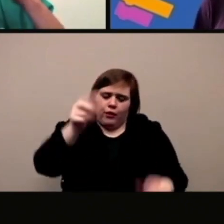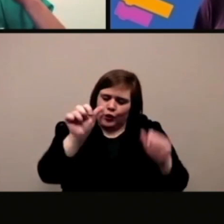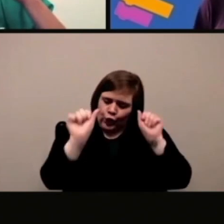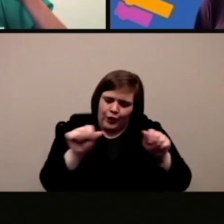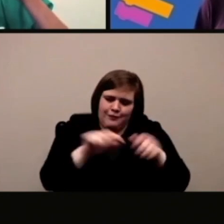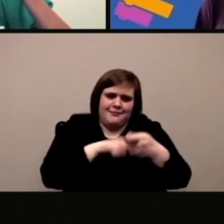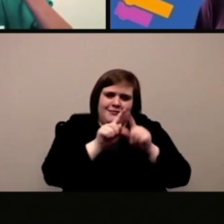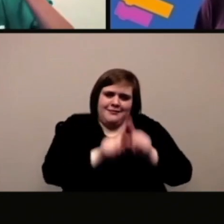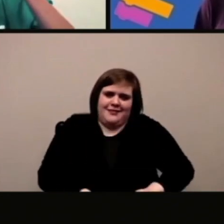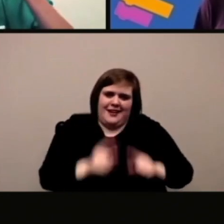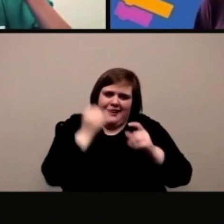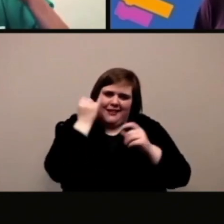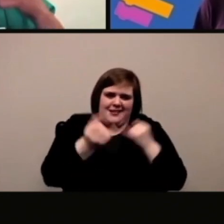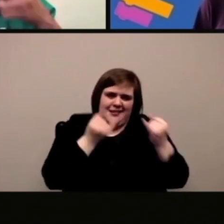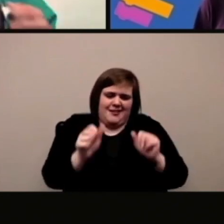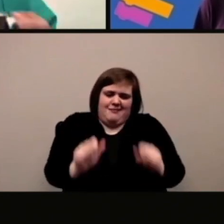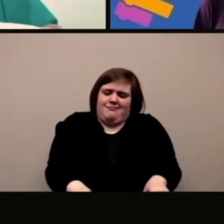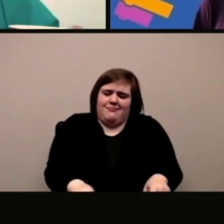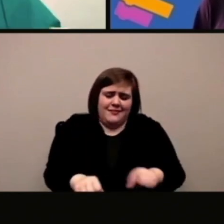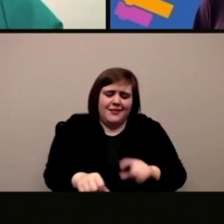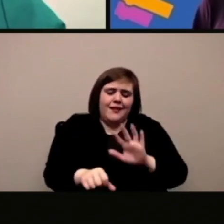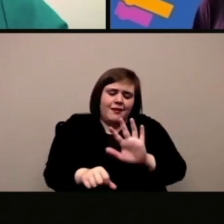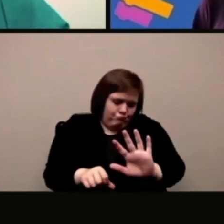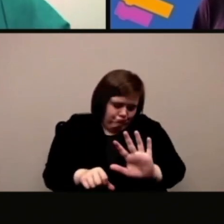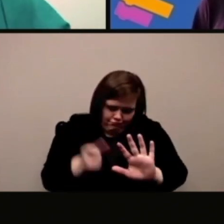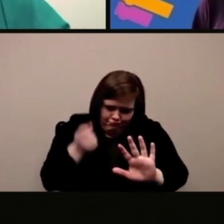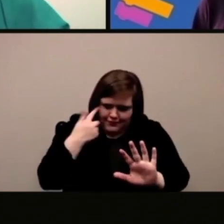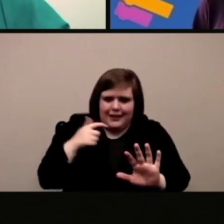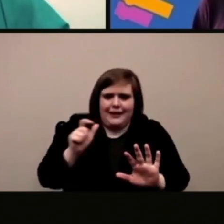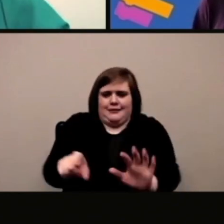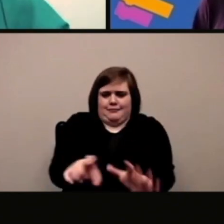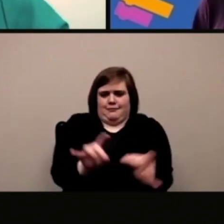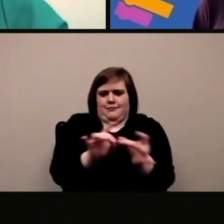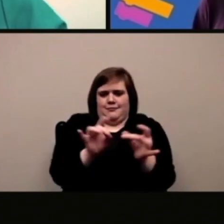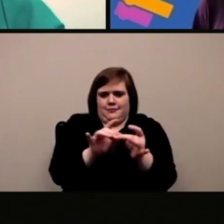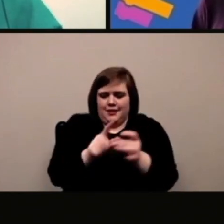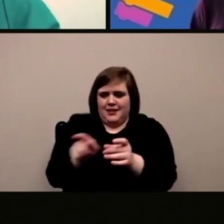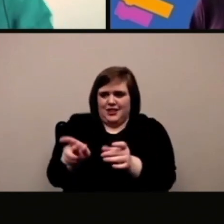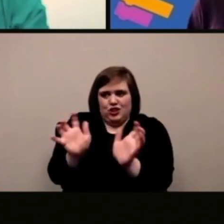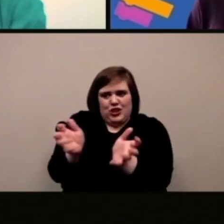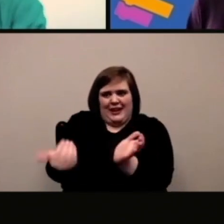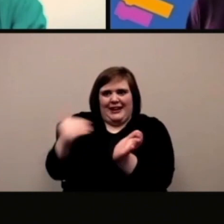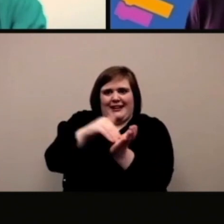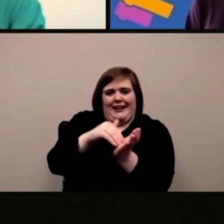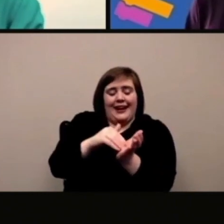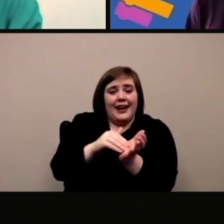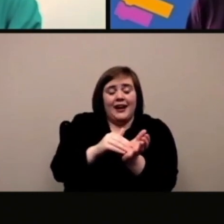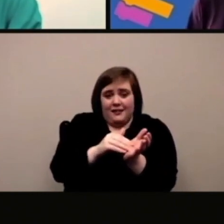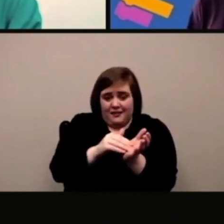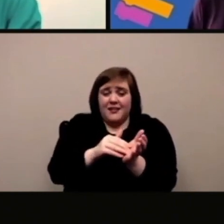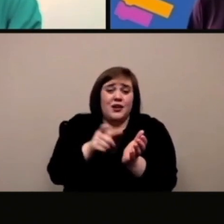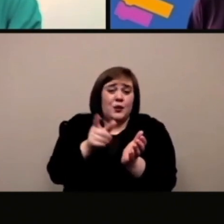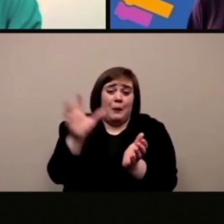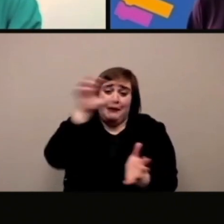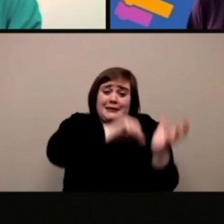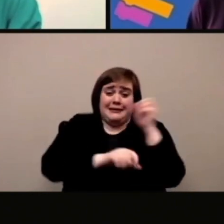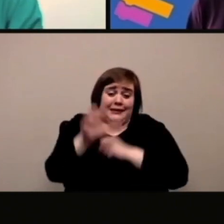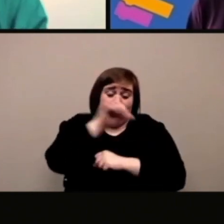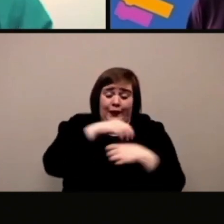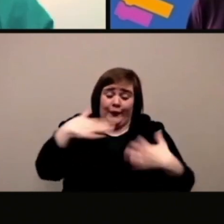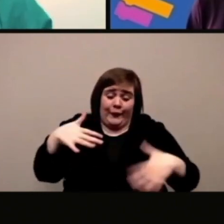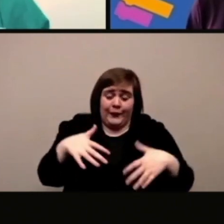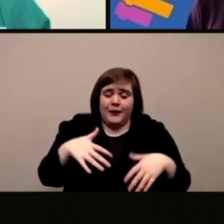and I'd be remiss if I did not mention this chat again that you guys are missing. There are so many